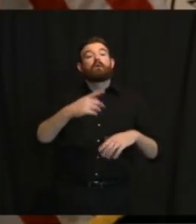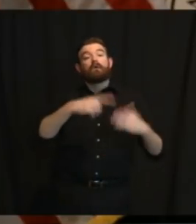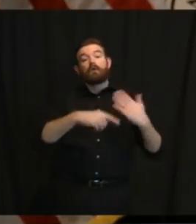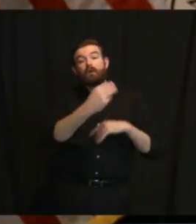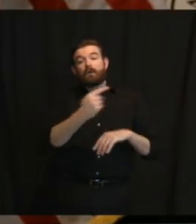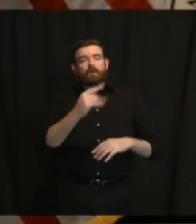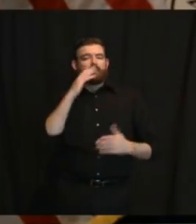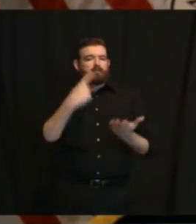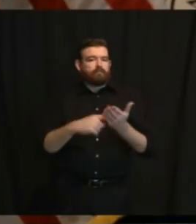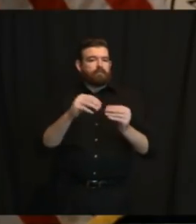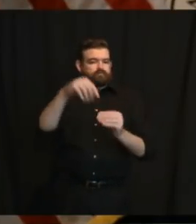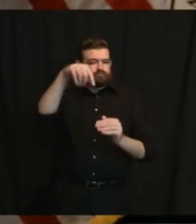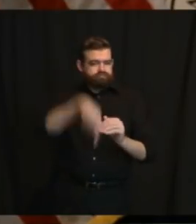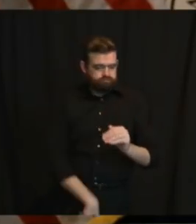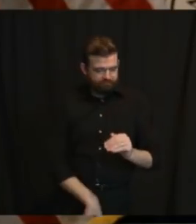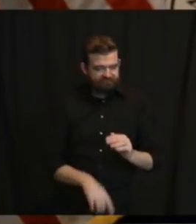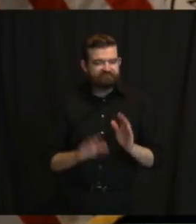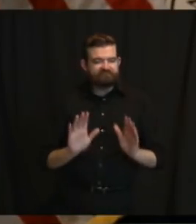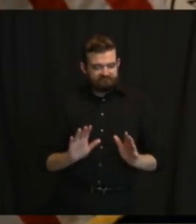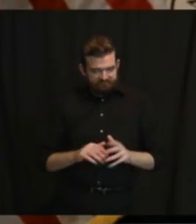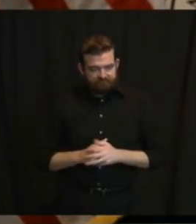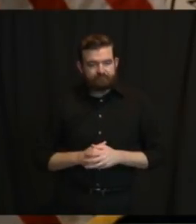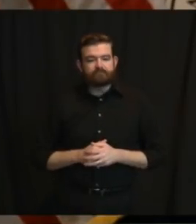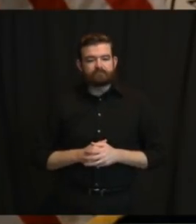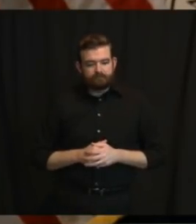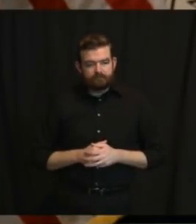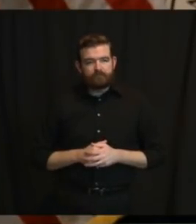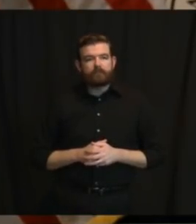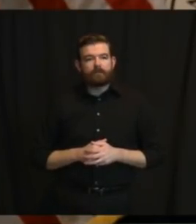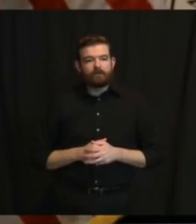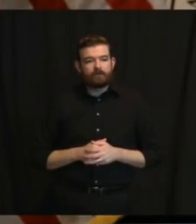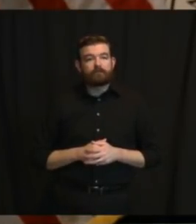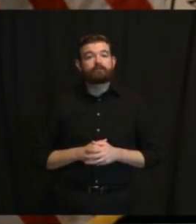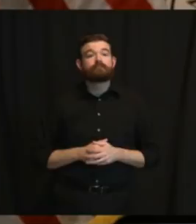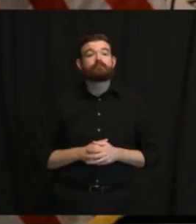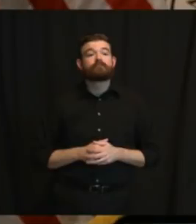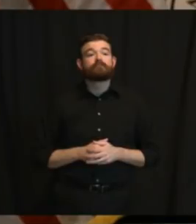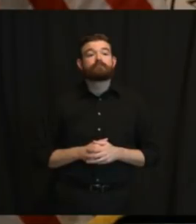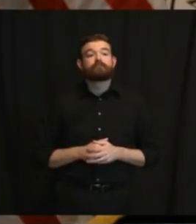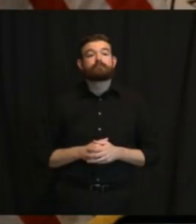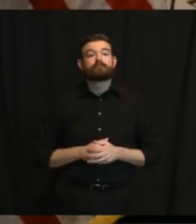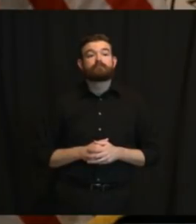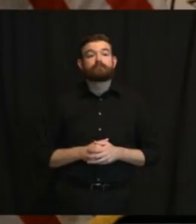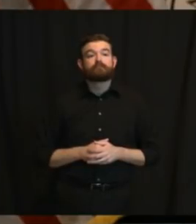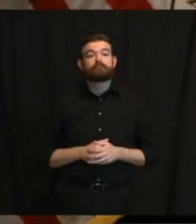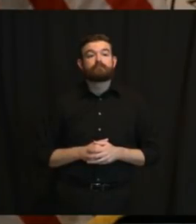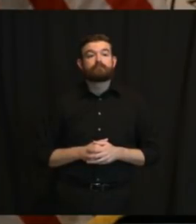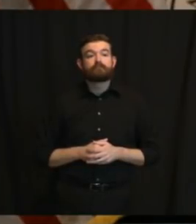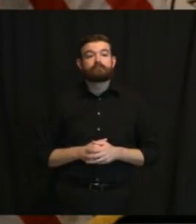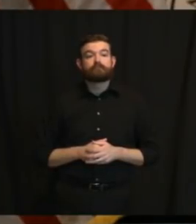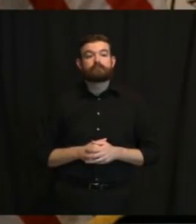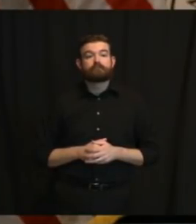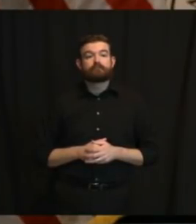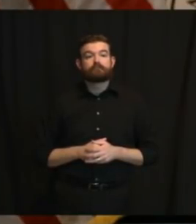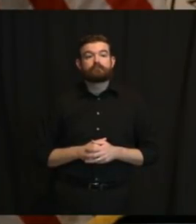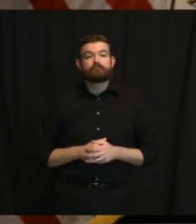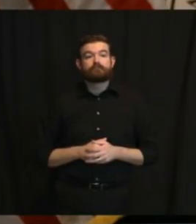the record here, but we were consistently not maxing out of late at either PNC or Bergen